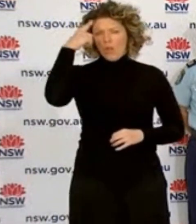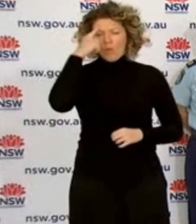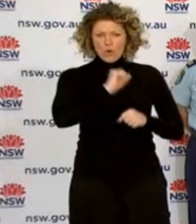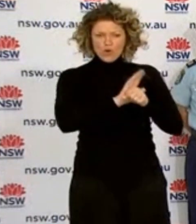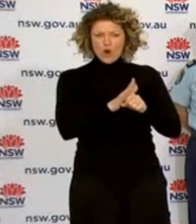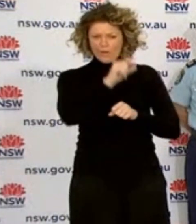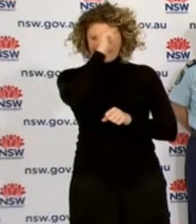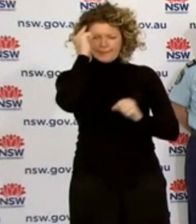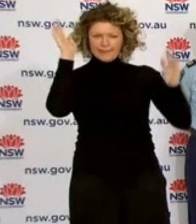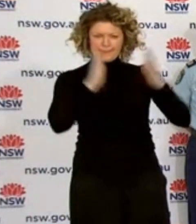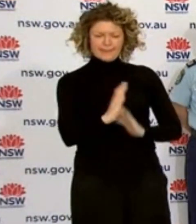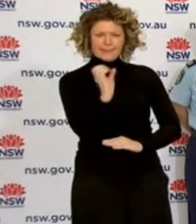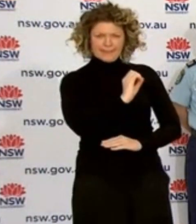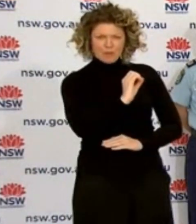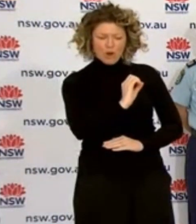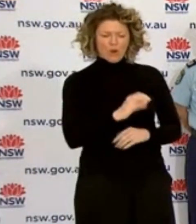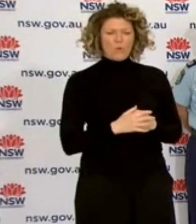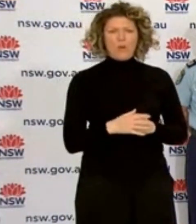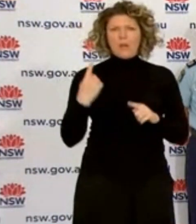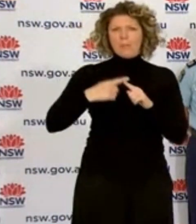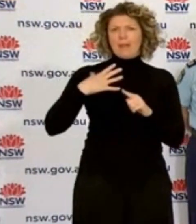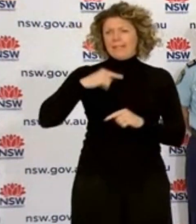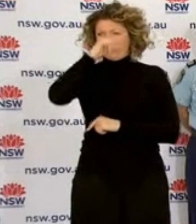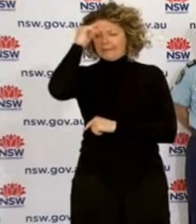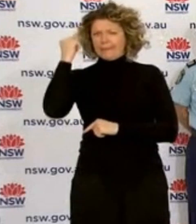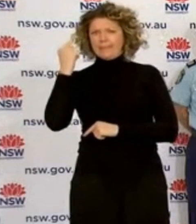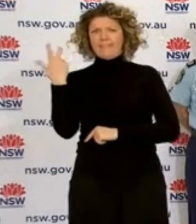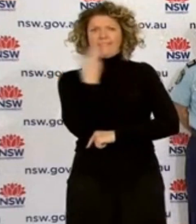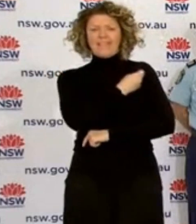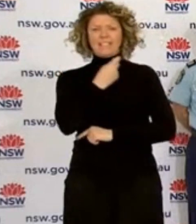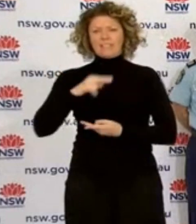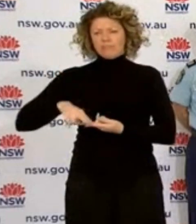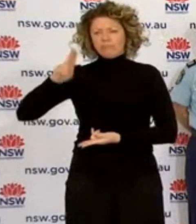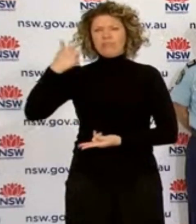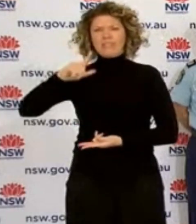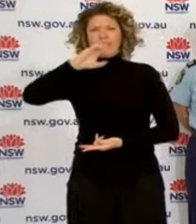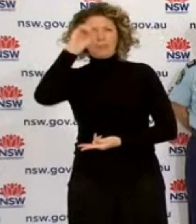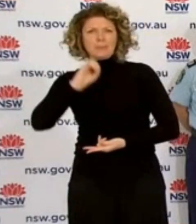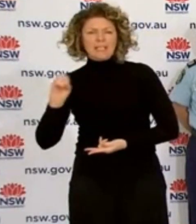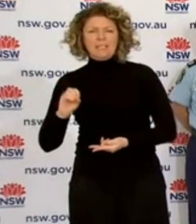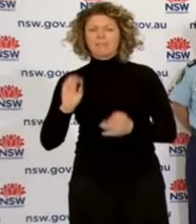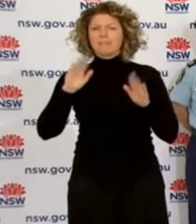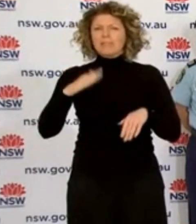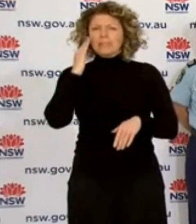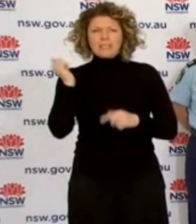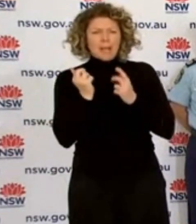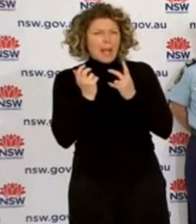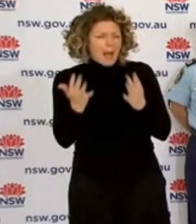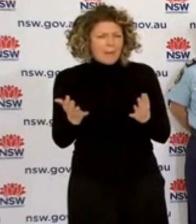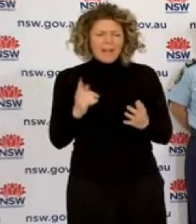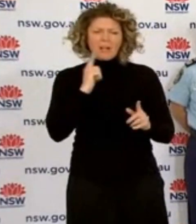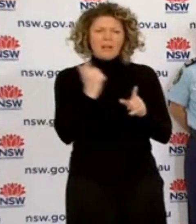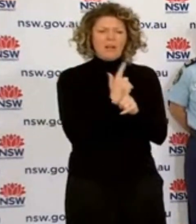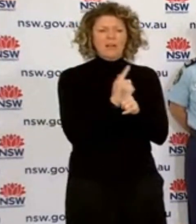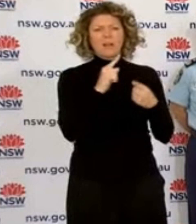targeting vaccination rates of 70% double dose across the community without any regard to cases. Then we were talking about